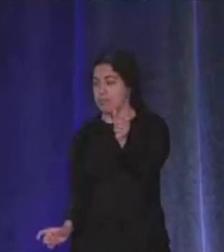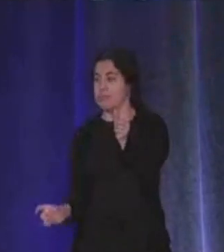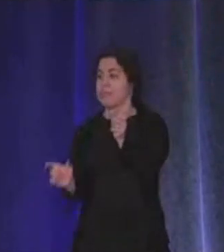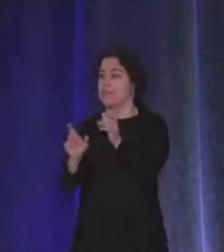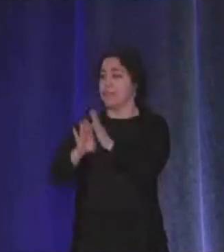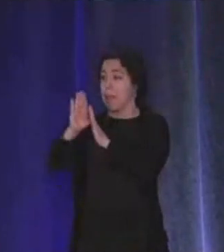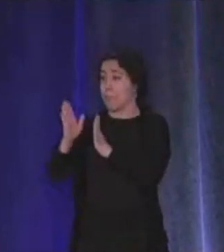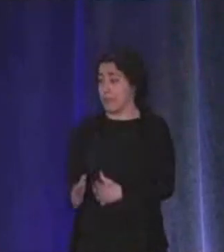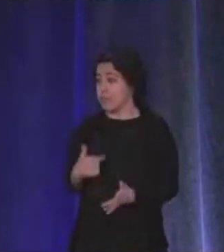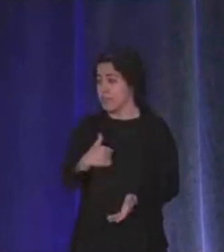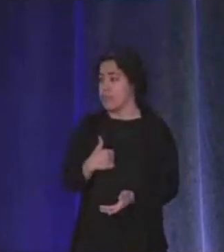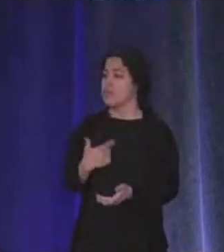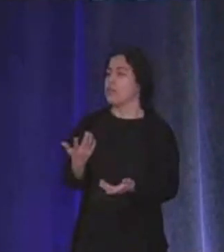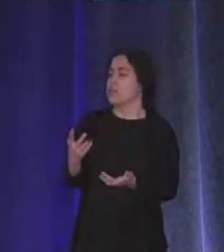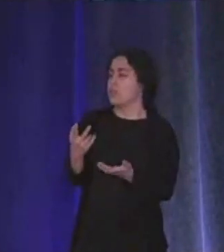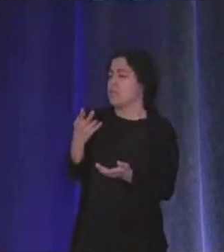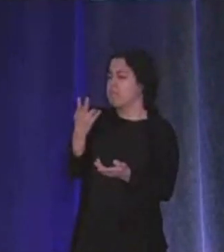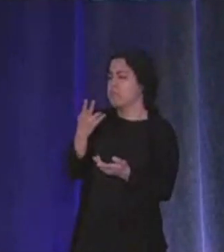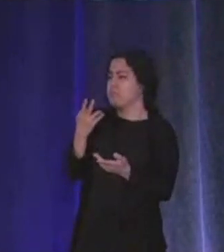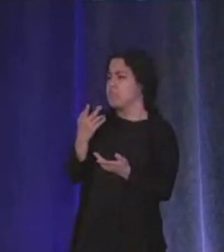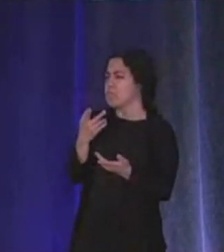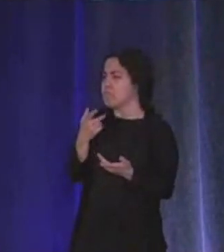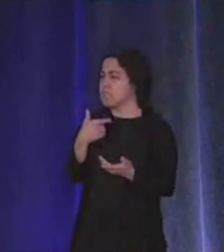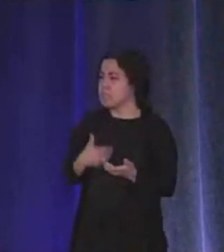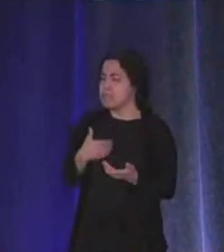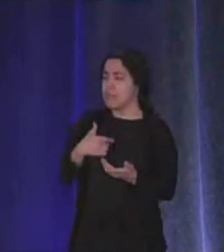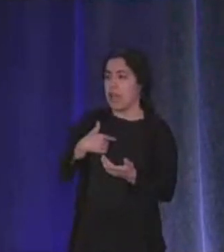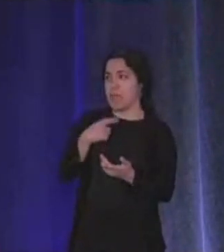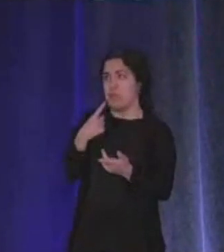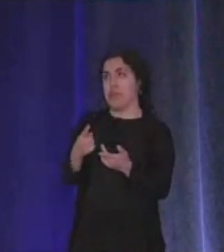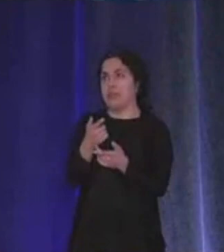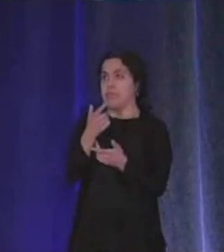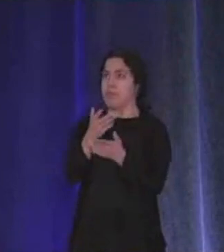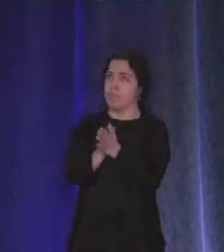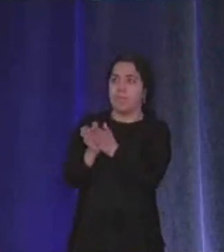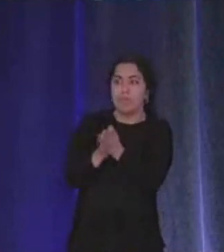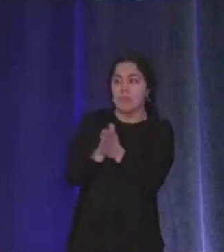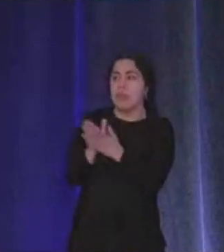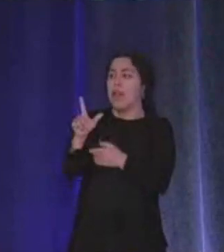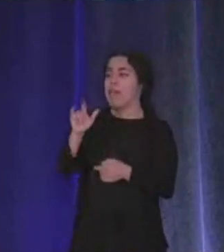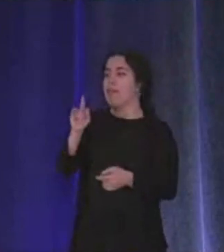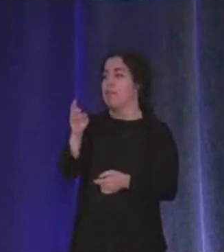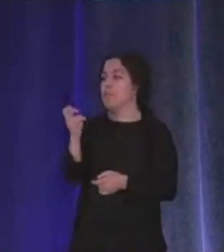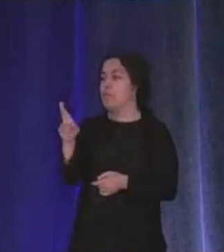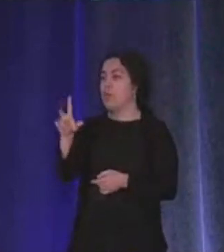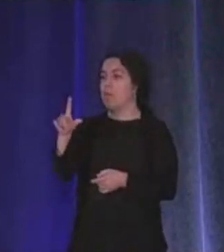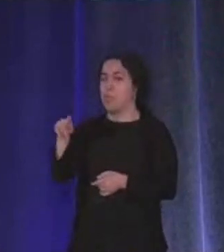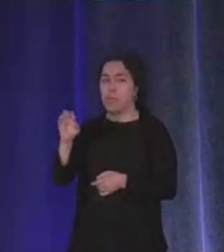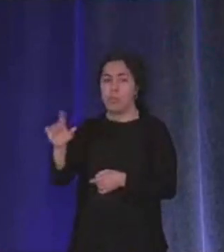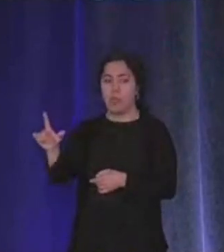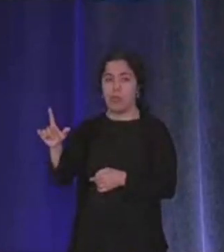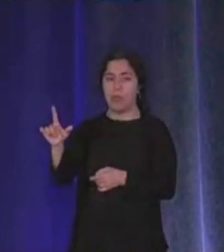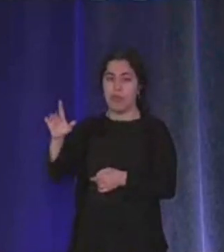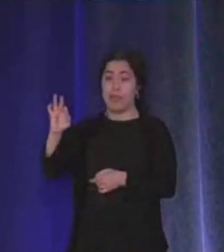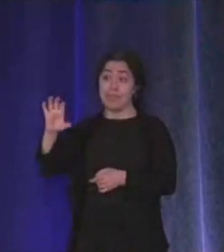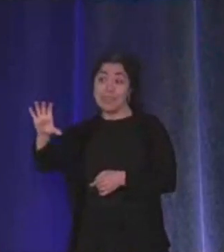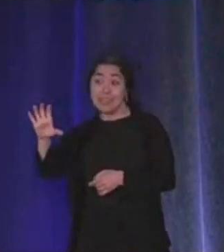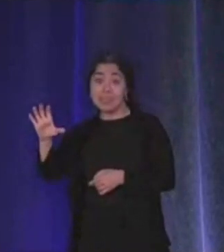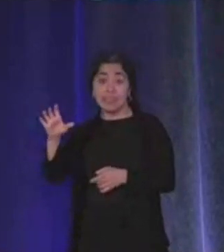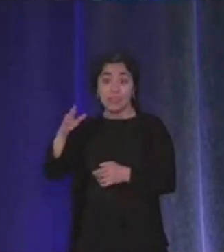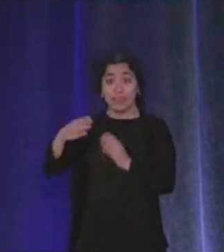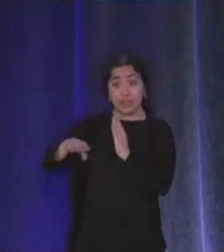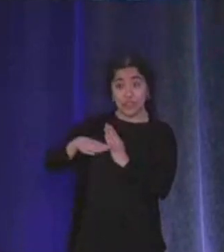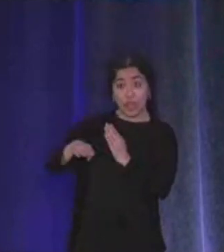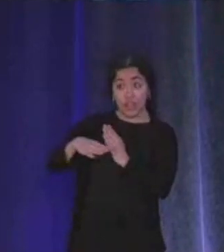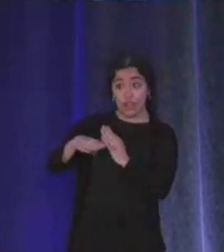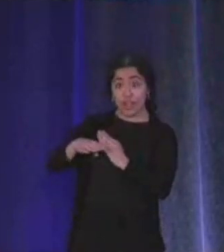And then just a fun fact about me, I am a really big fan of the team called Liverpool FC. If any soccer, football fans here,